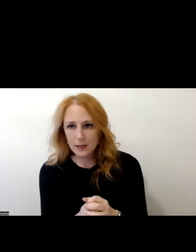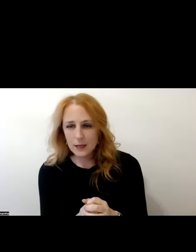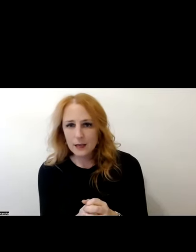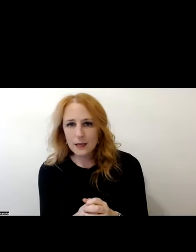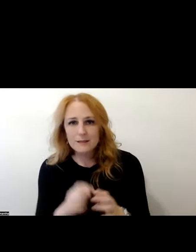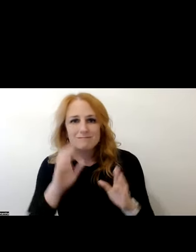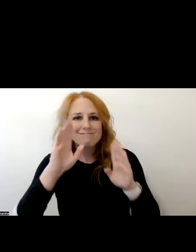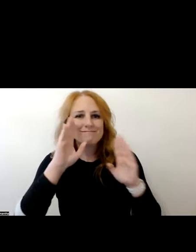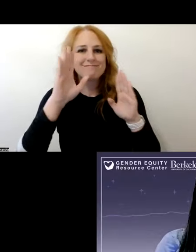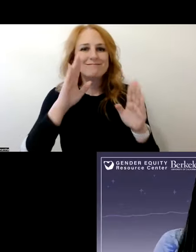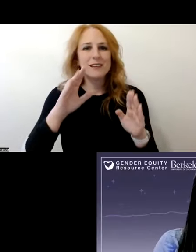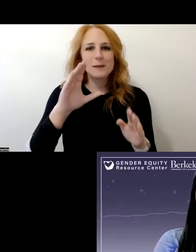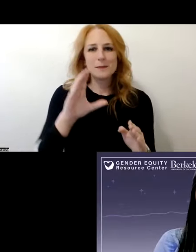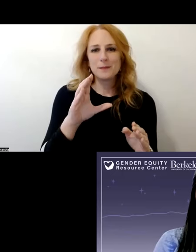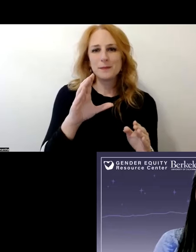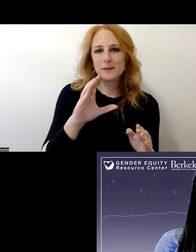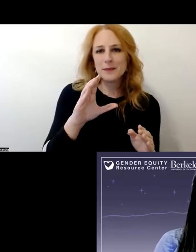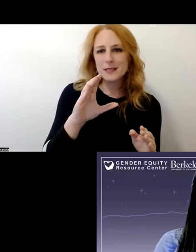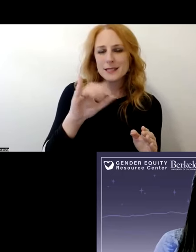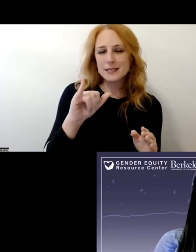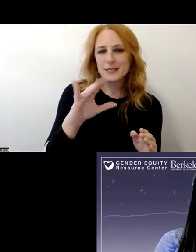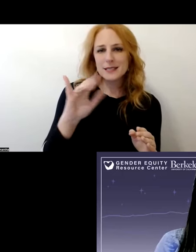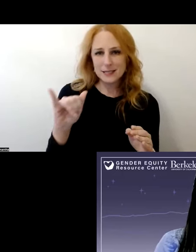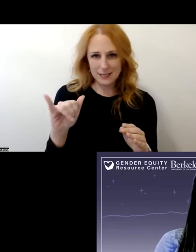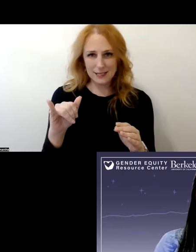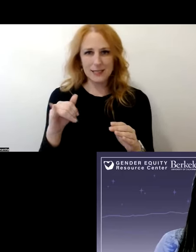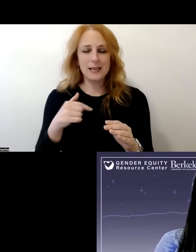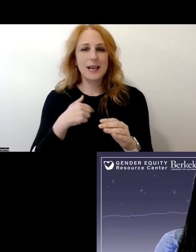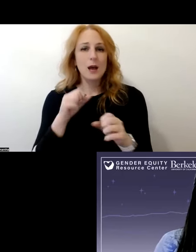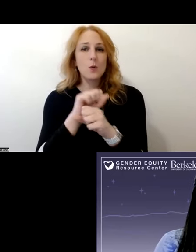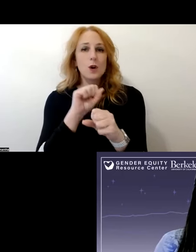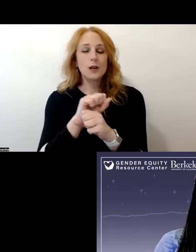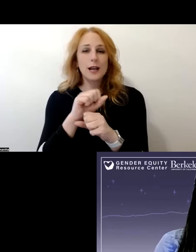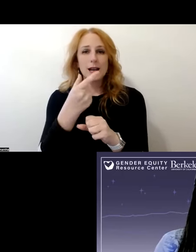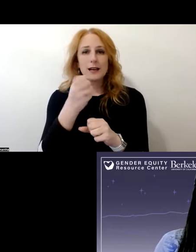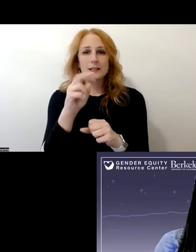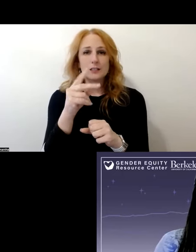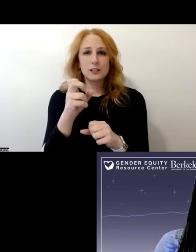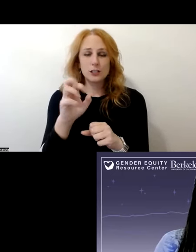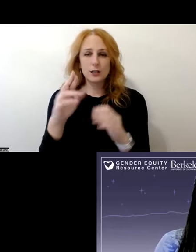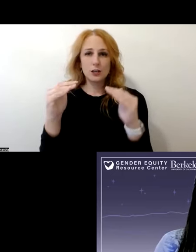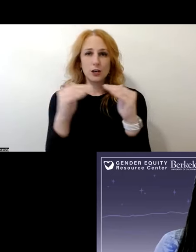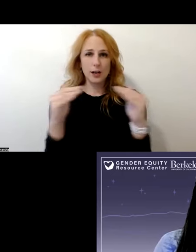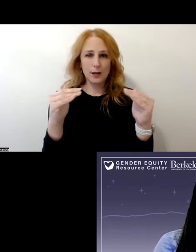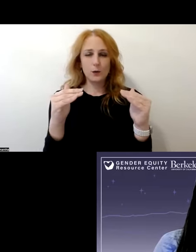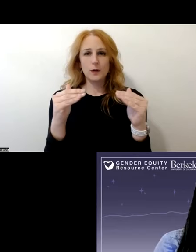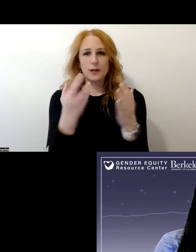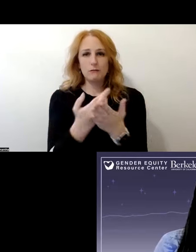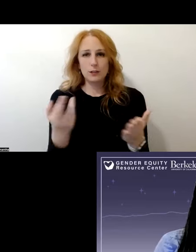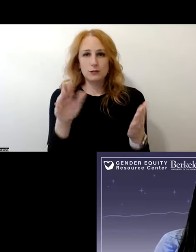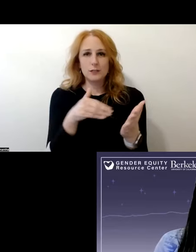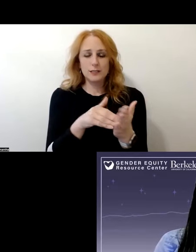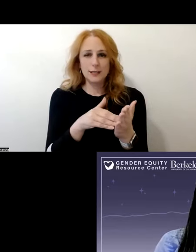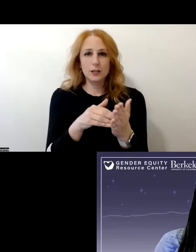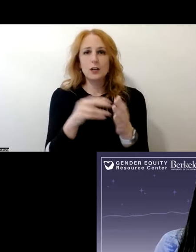Hi, everyone. I'm cici ambrosio. I work at the Gender Equity Resource Center. I'm the director of women's